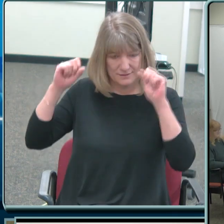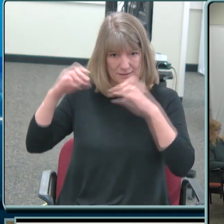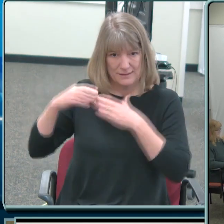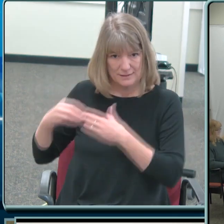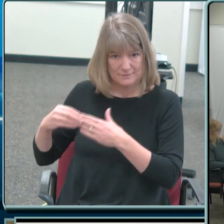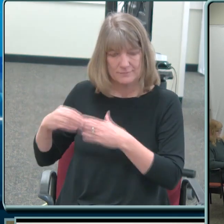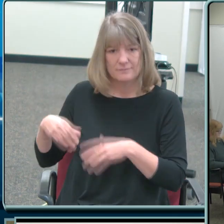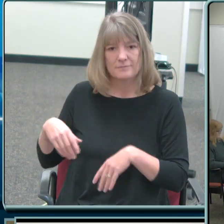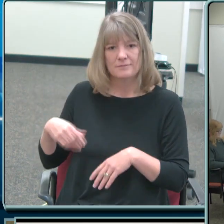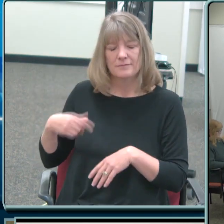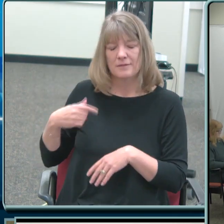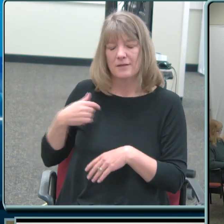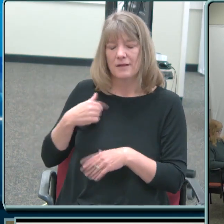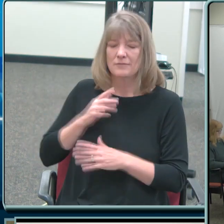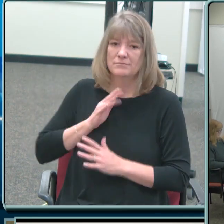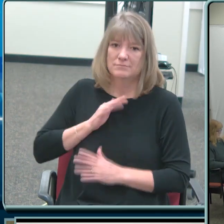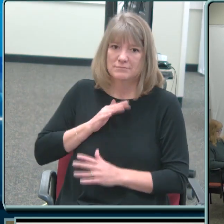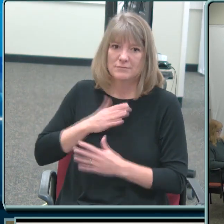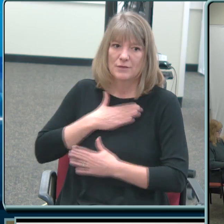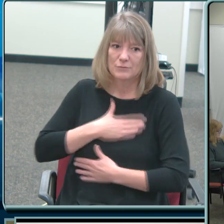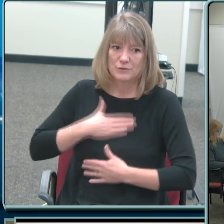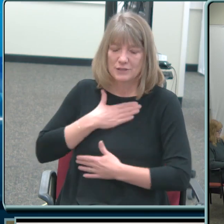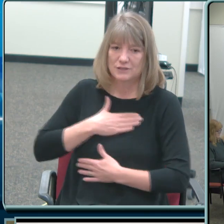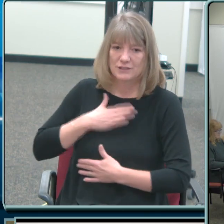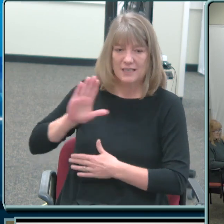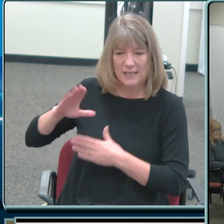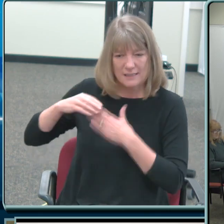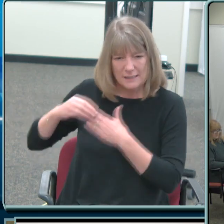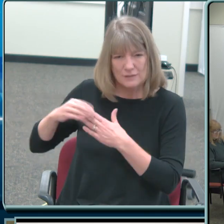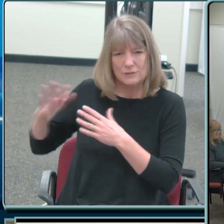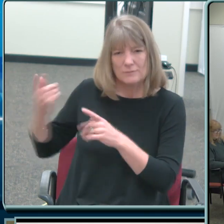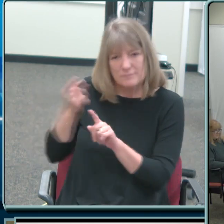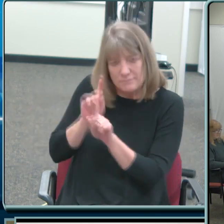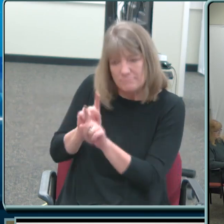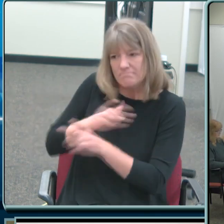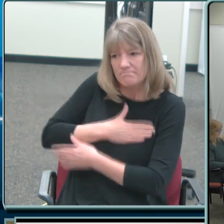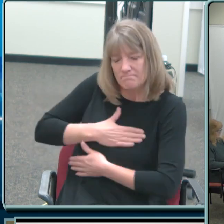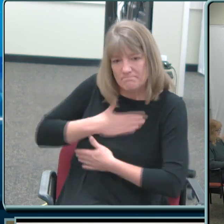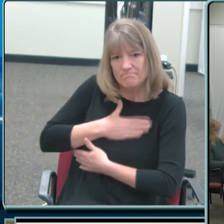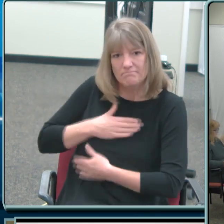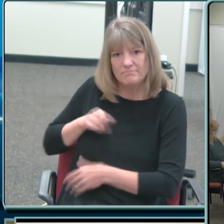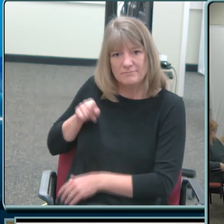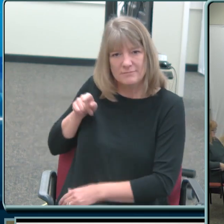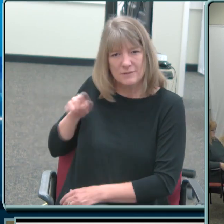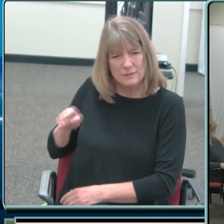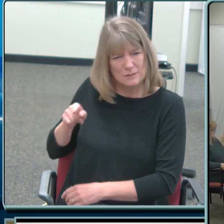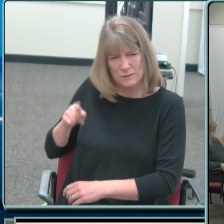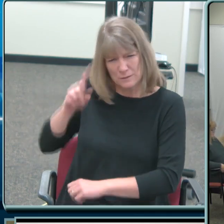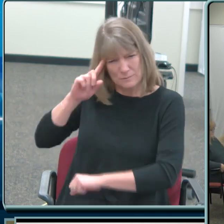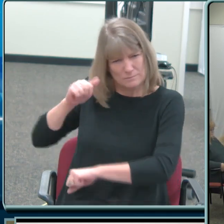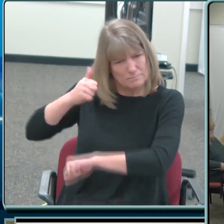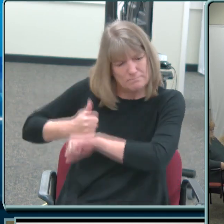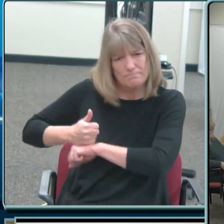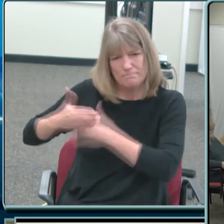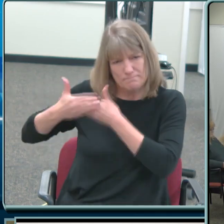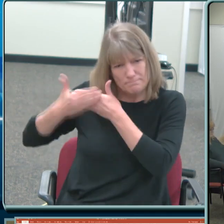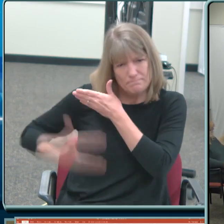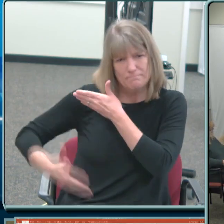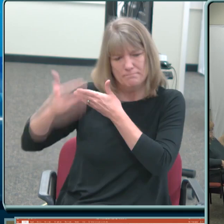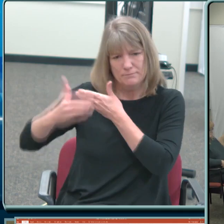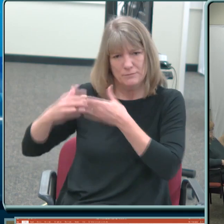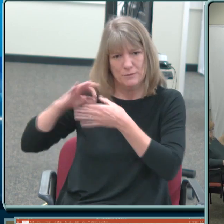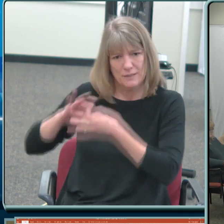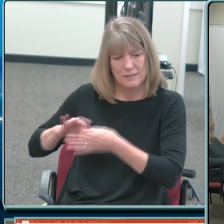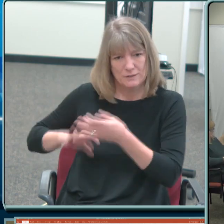have tremendously appreciated his leadership, his mentorship, his steadfastness with